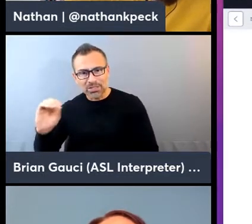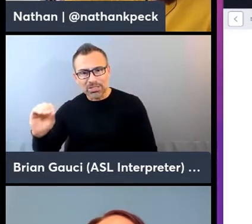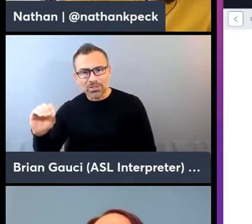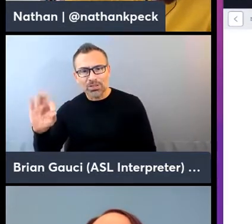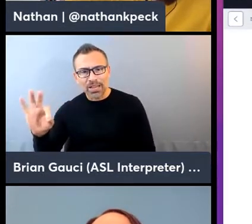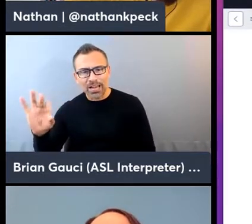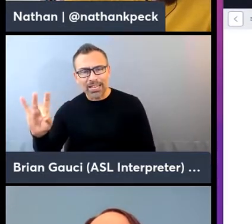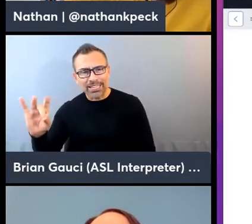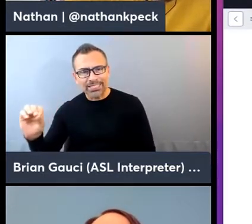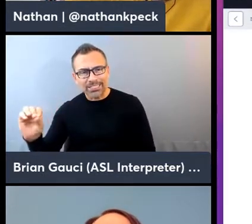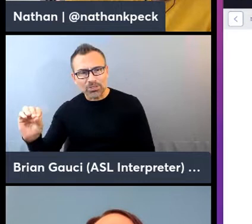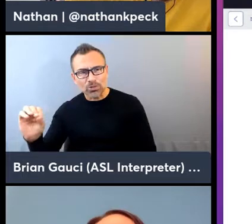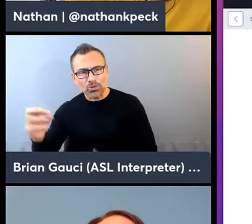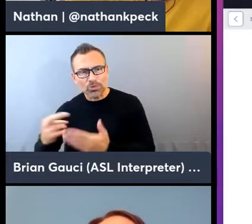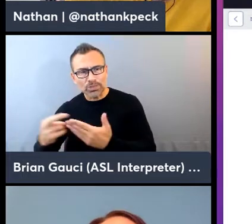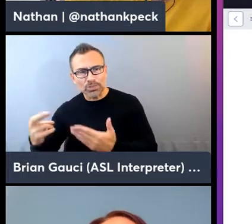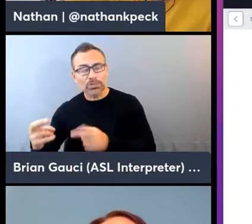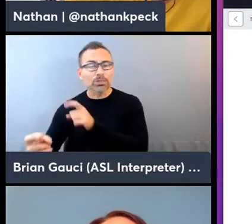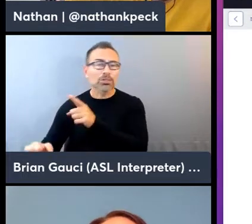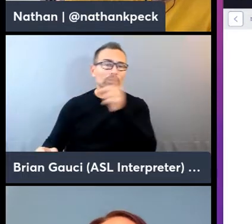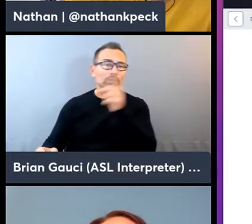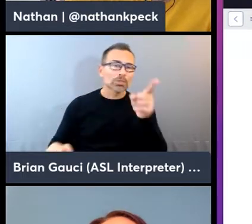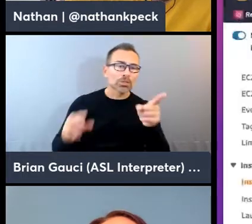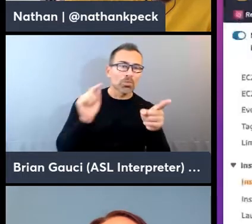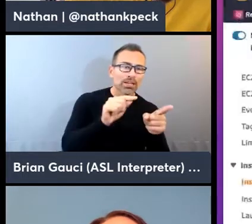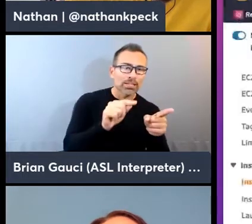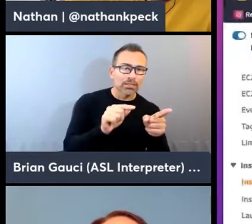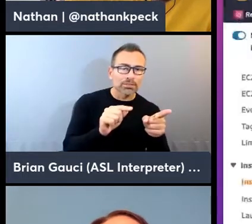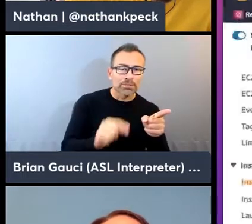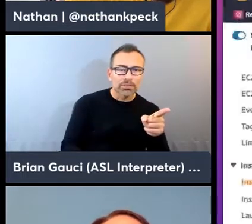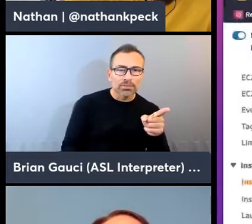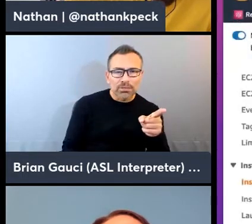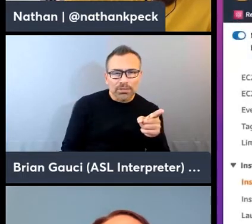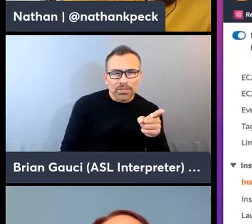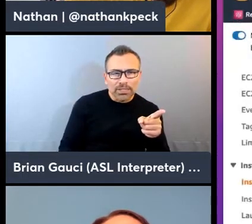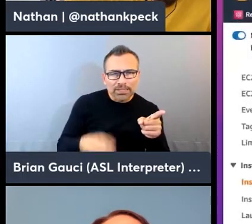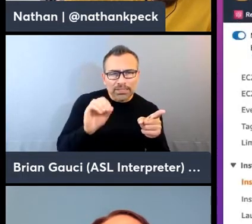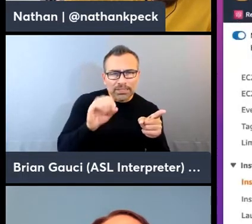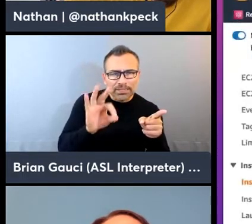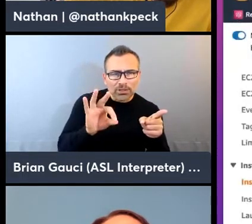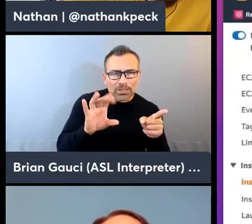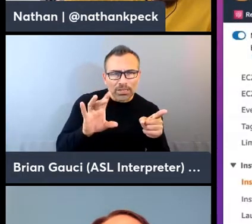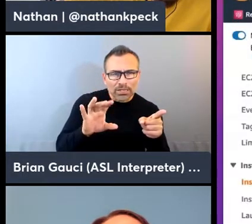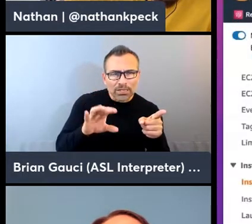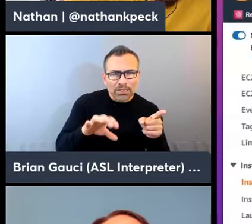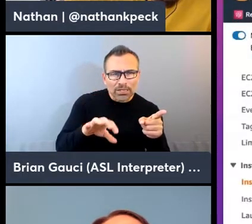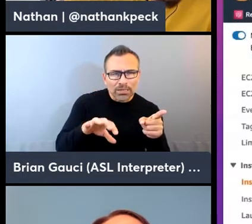0980 resources. Go back to that real quick. 098.